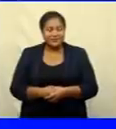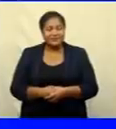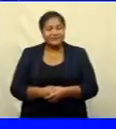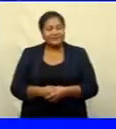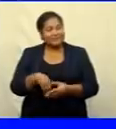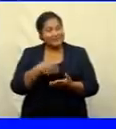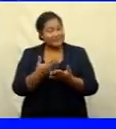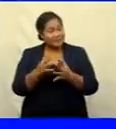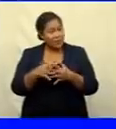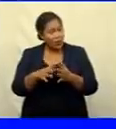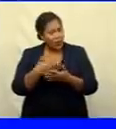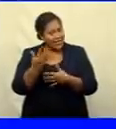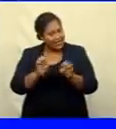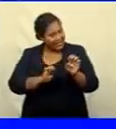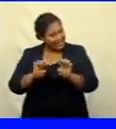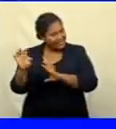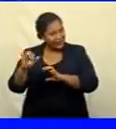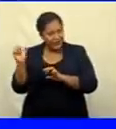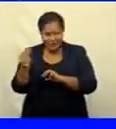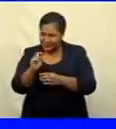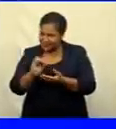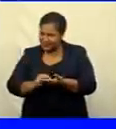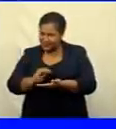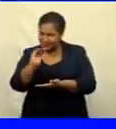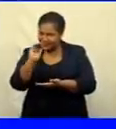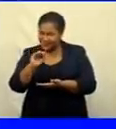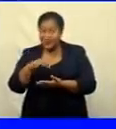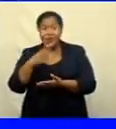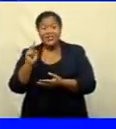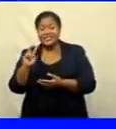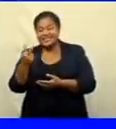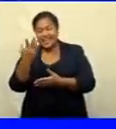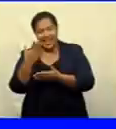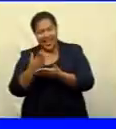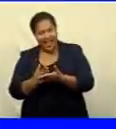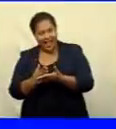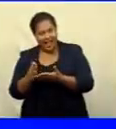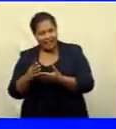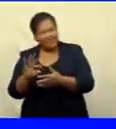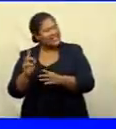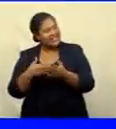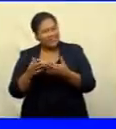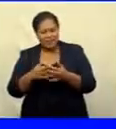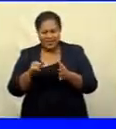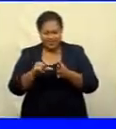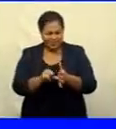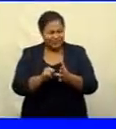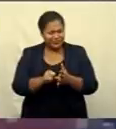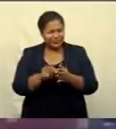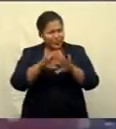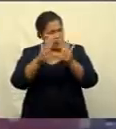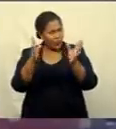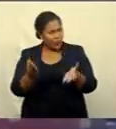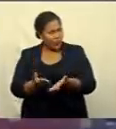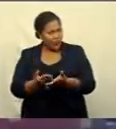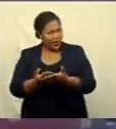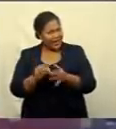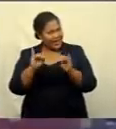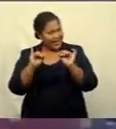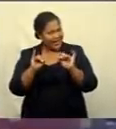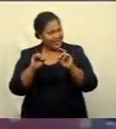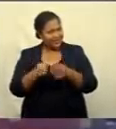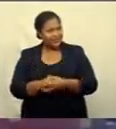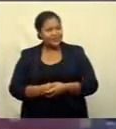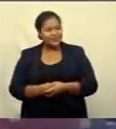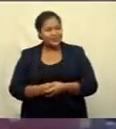said exports should keep growing in the second half for all the uncertainties over the global health crisis. June also